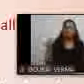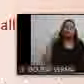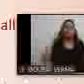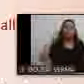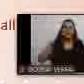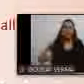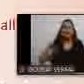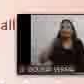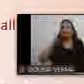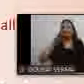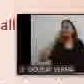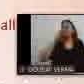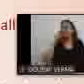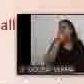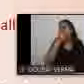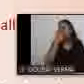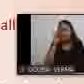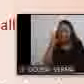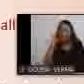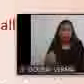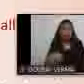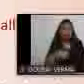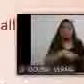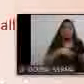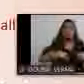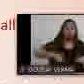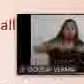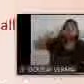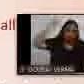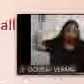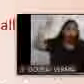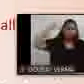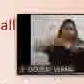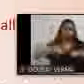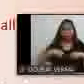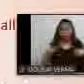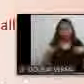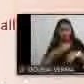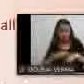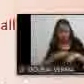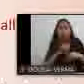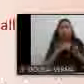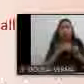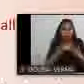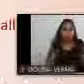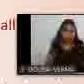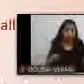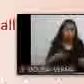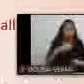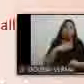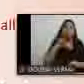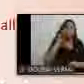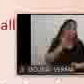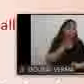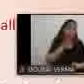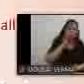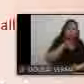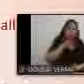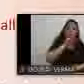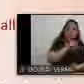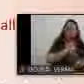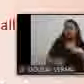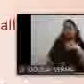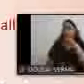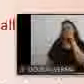clothes have to be changed in a different manner. They have to be, the things have to be communicated in a different manner. The songs have